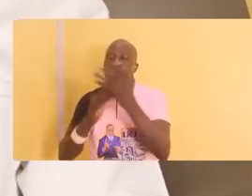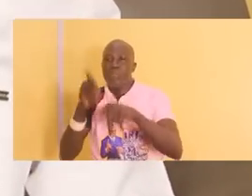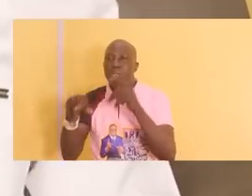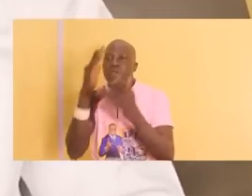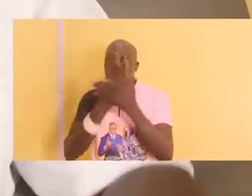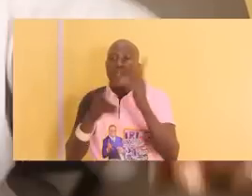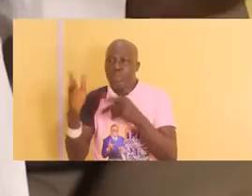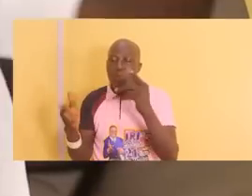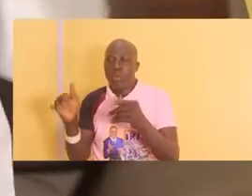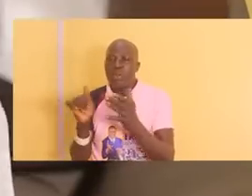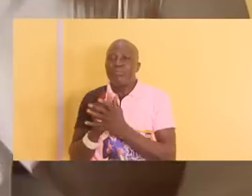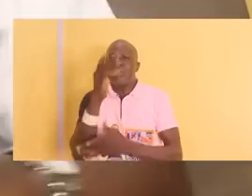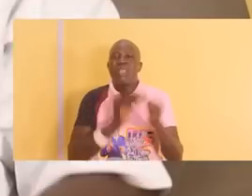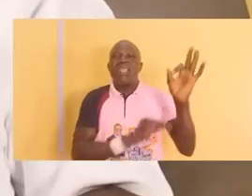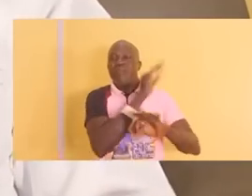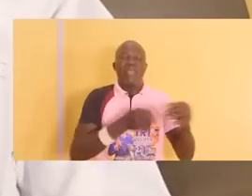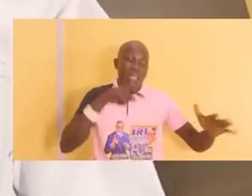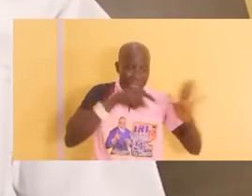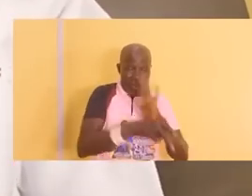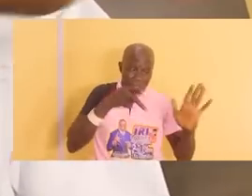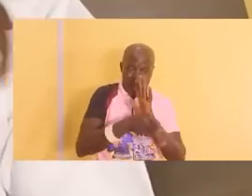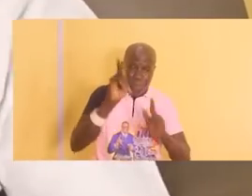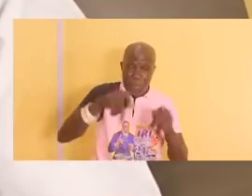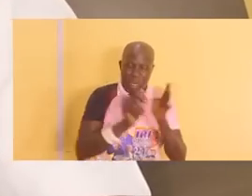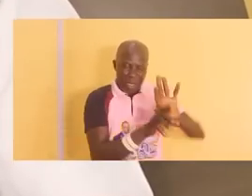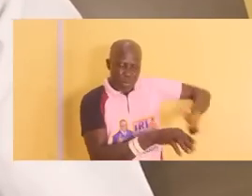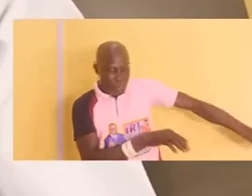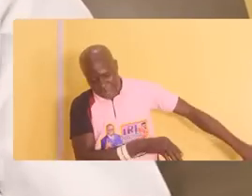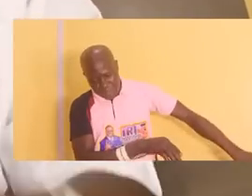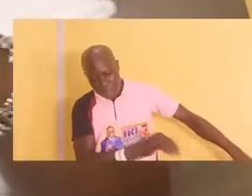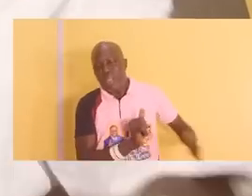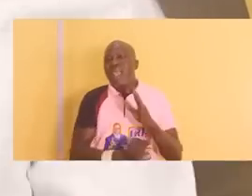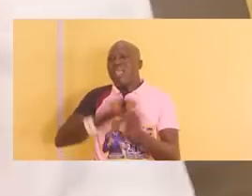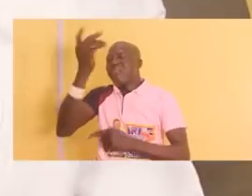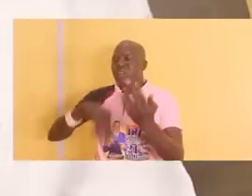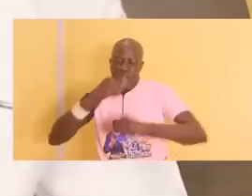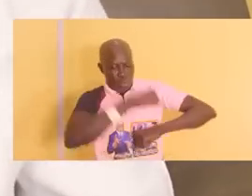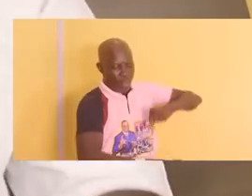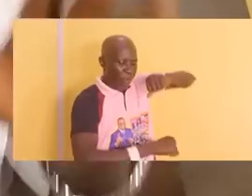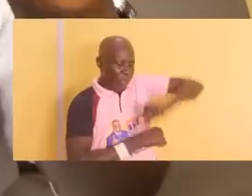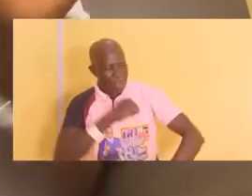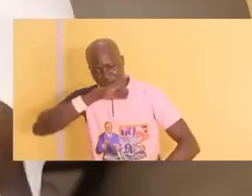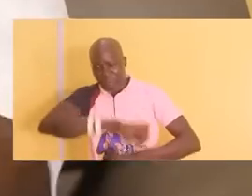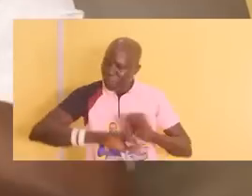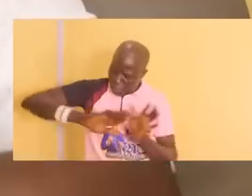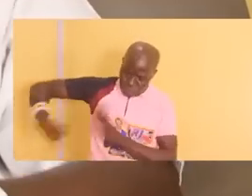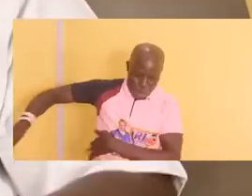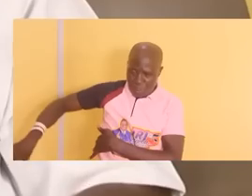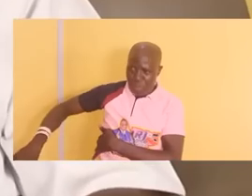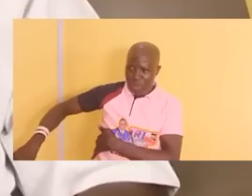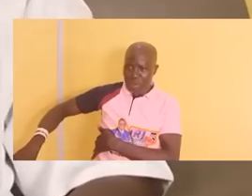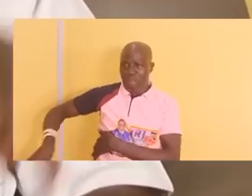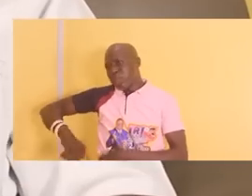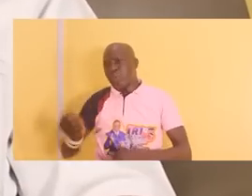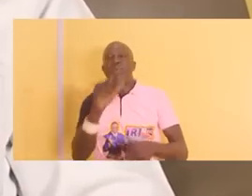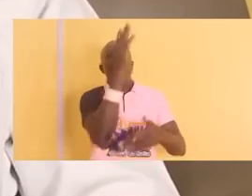people. There are some subject people. I said, if they kill everyone, they will preserve them. If people are suffering, he will release